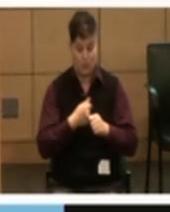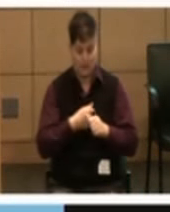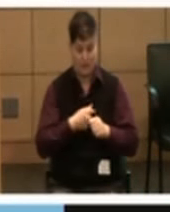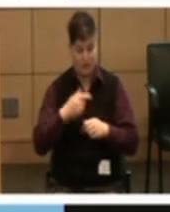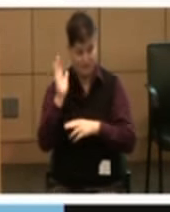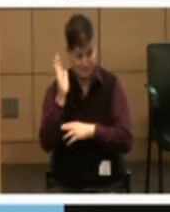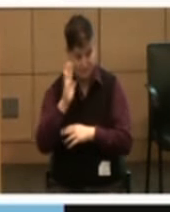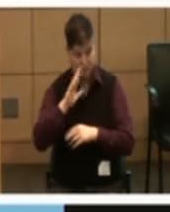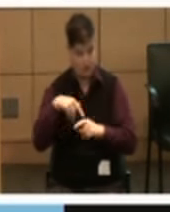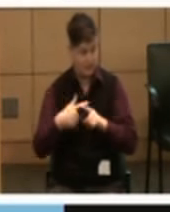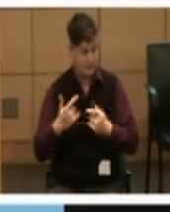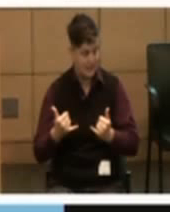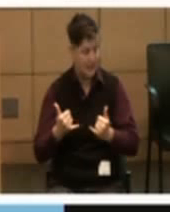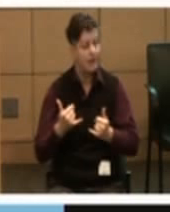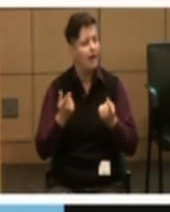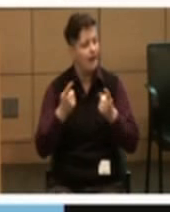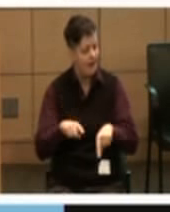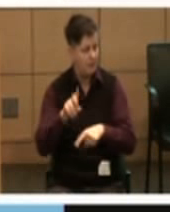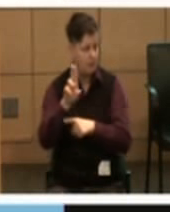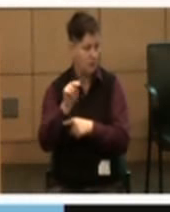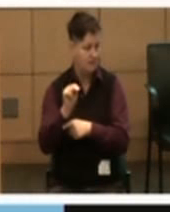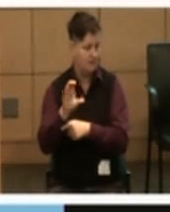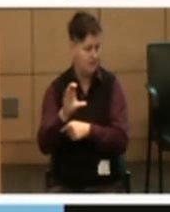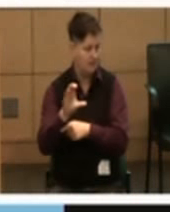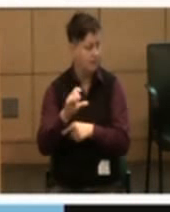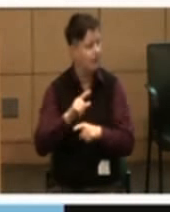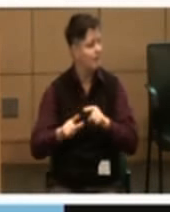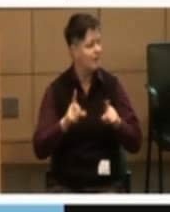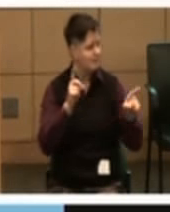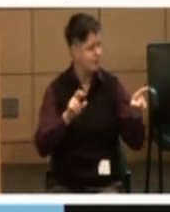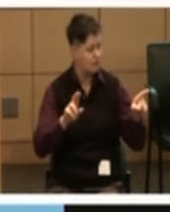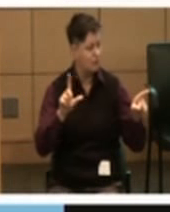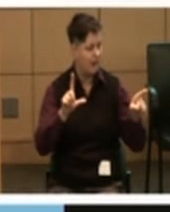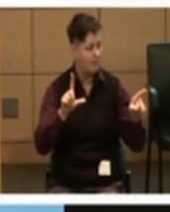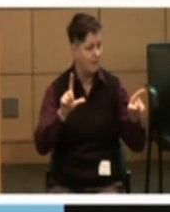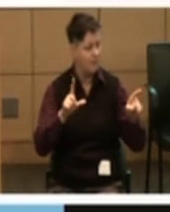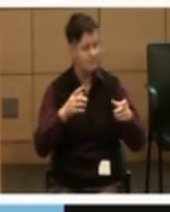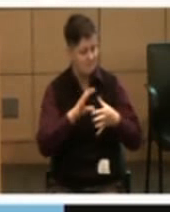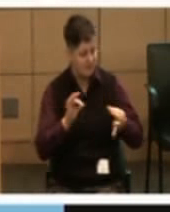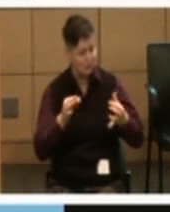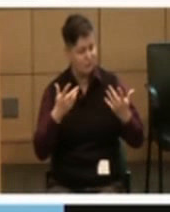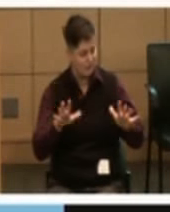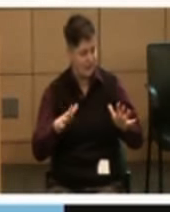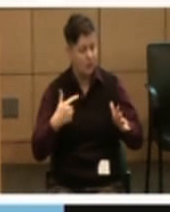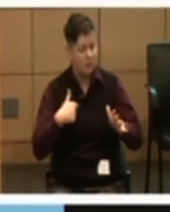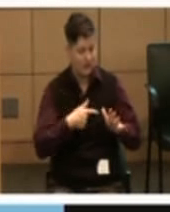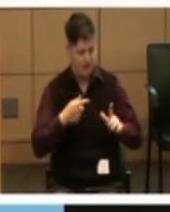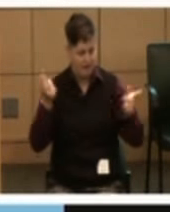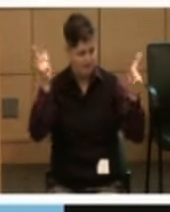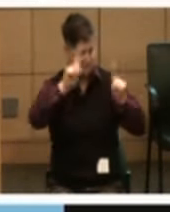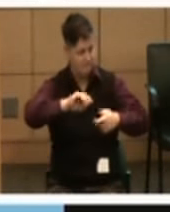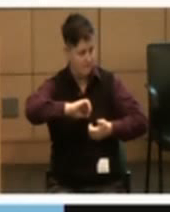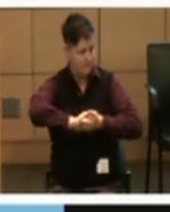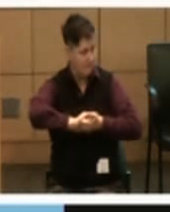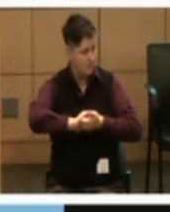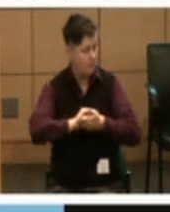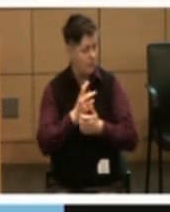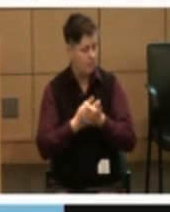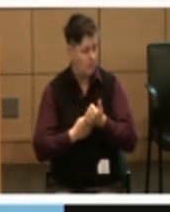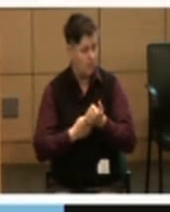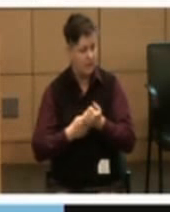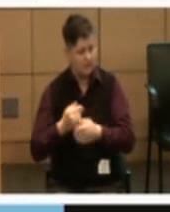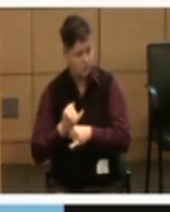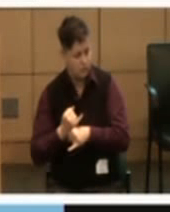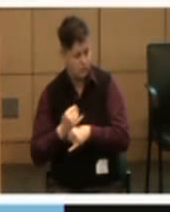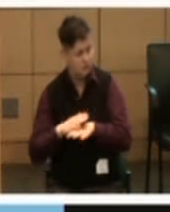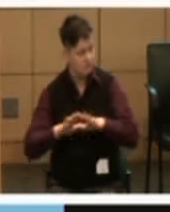Leibold mentioned, we have a collaborative effort between both institutions now. So the goal